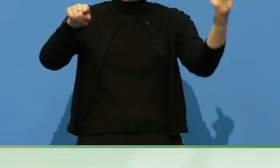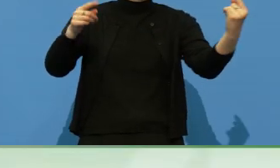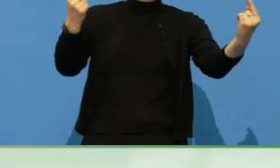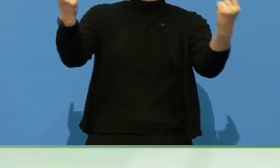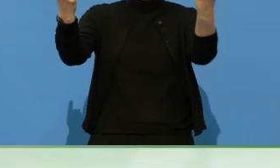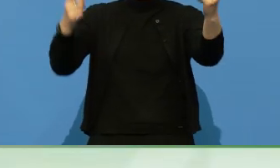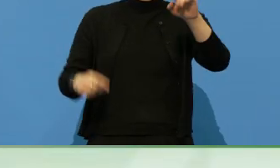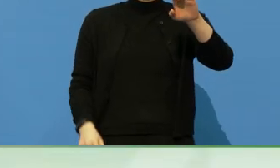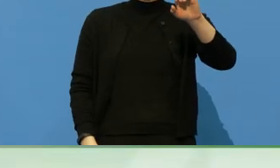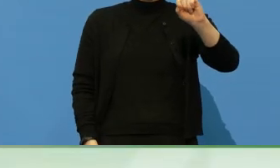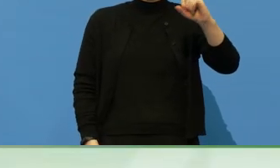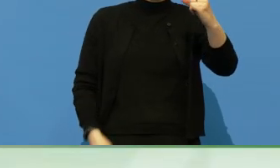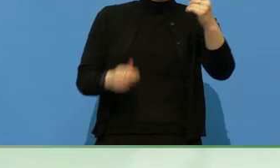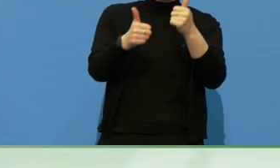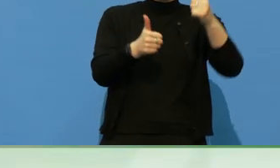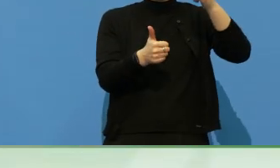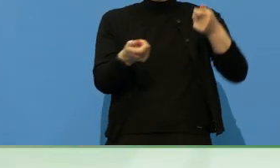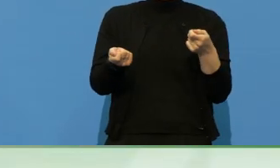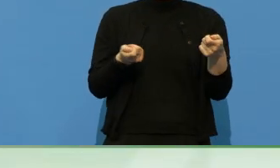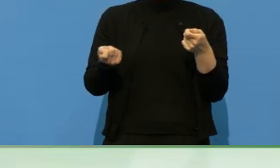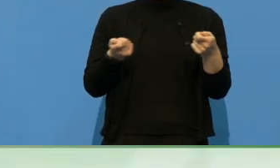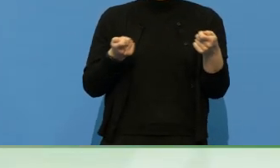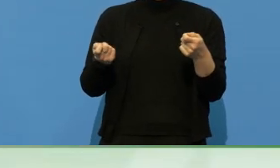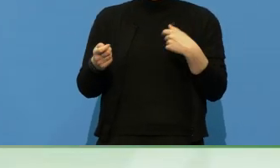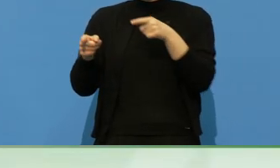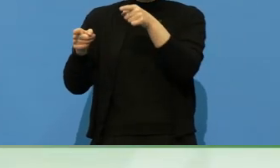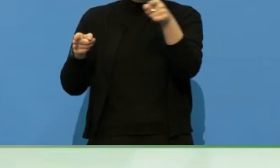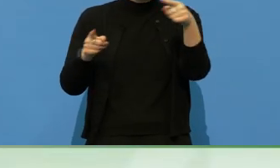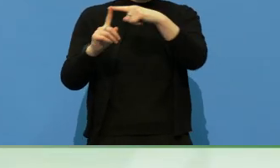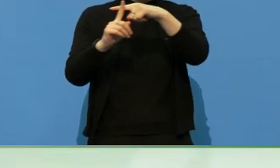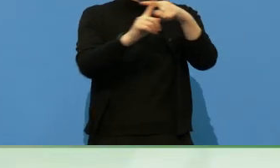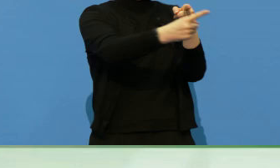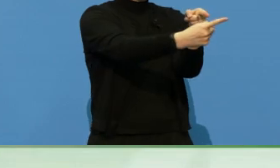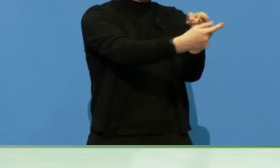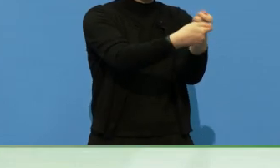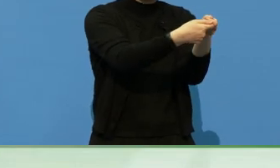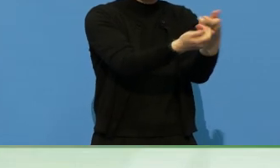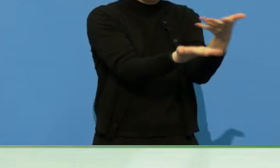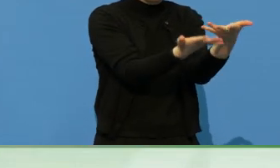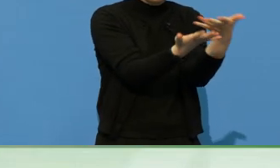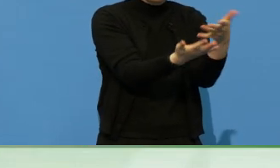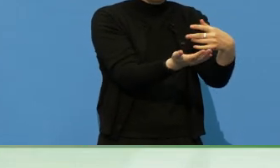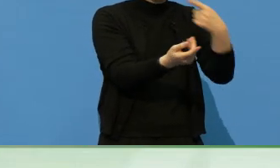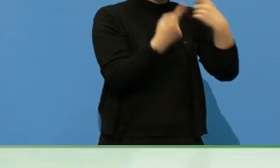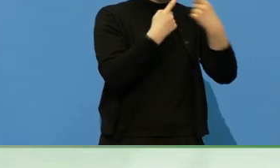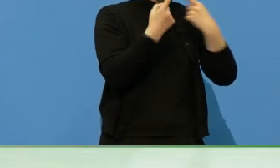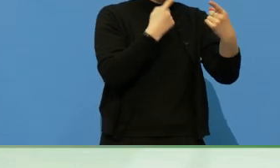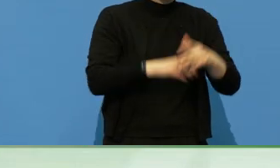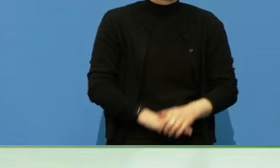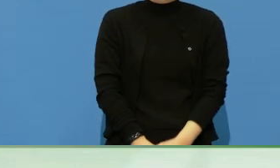opportunities. Before that, we spoke with marketing because of the